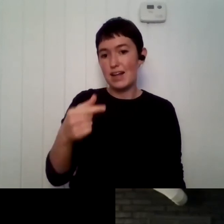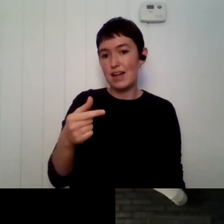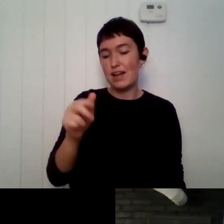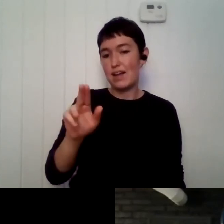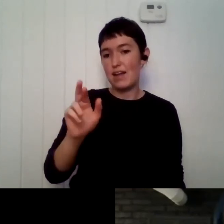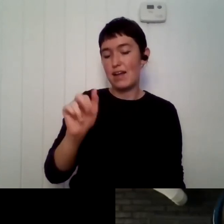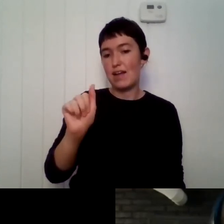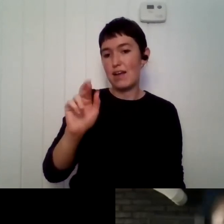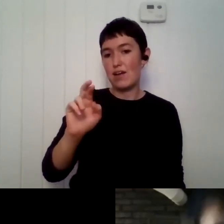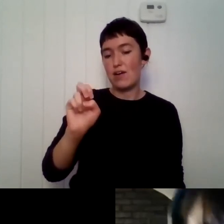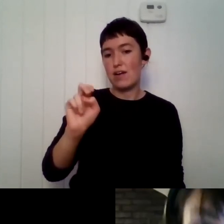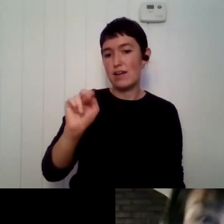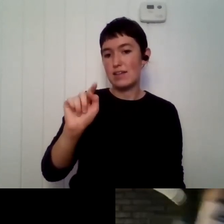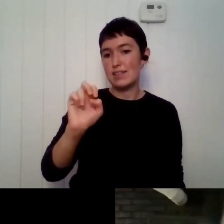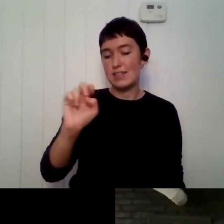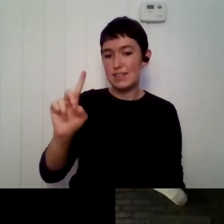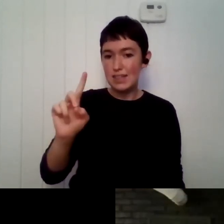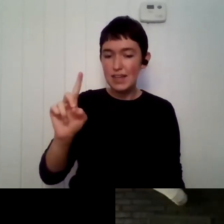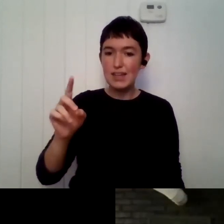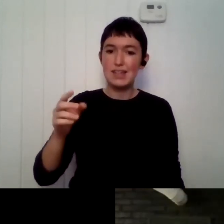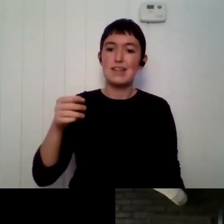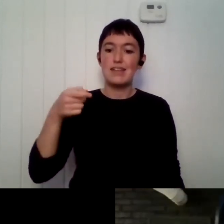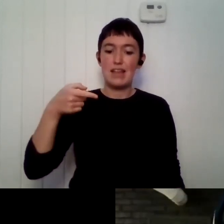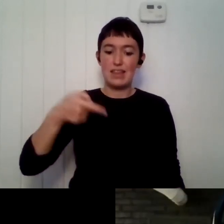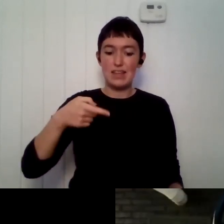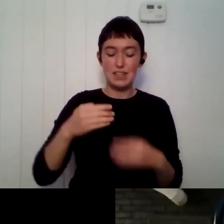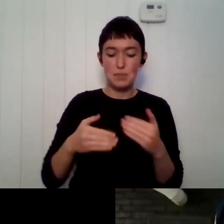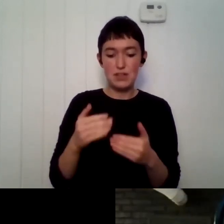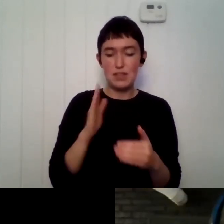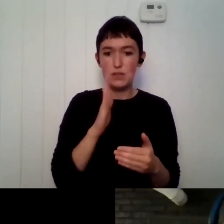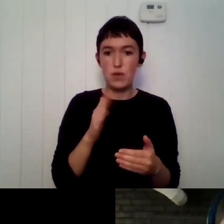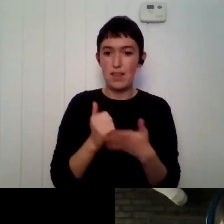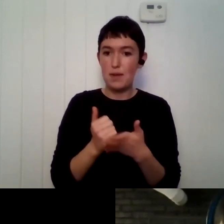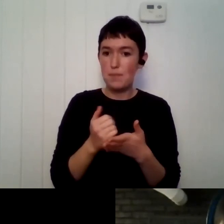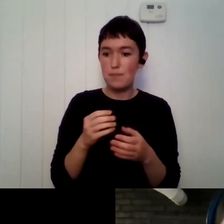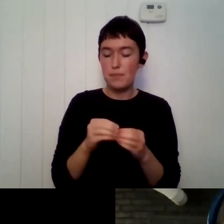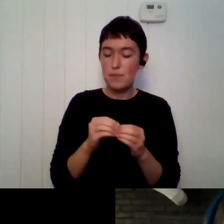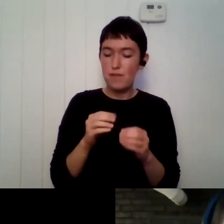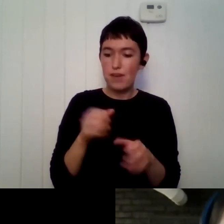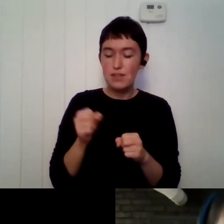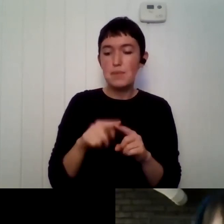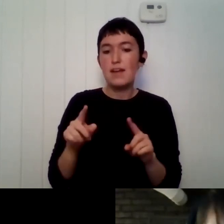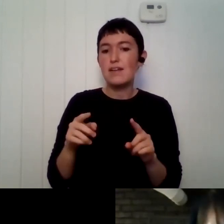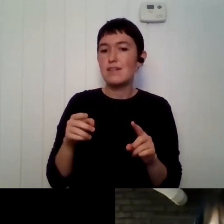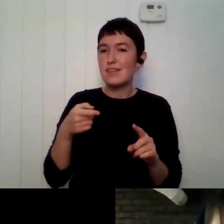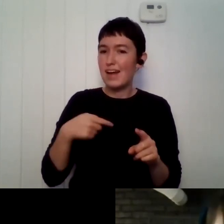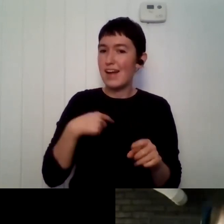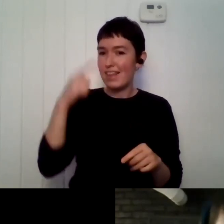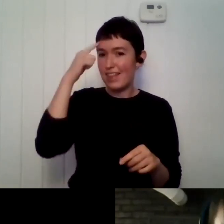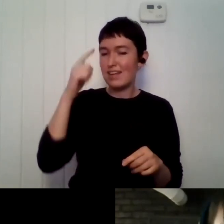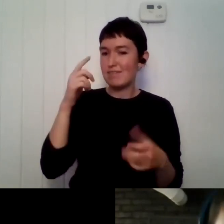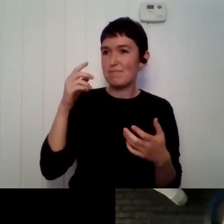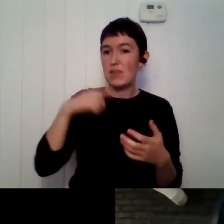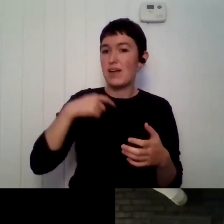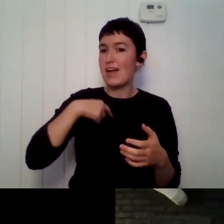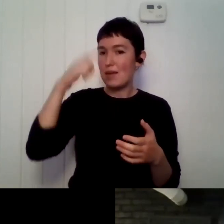to actually do anything to speed up the drug development process. But I think that they're very promising. And that's